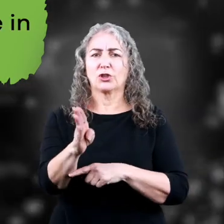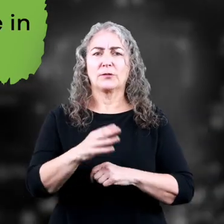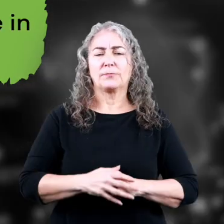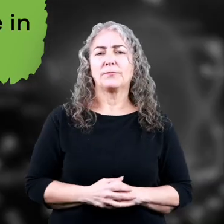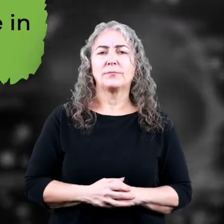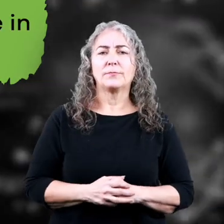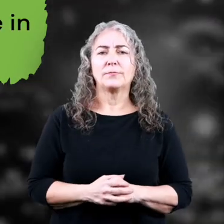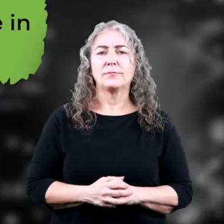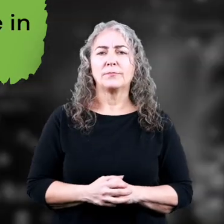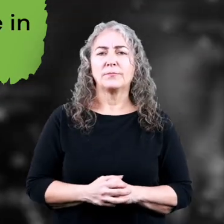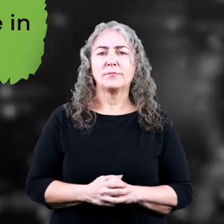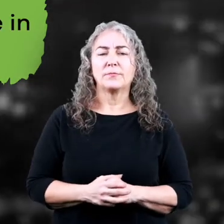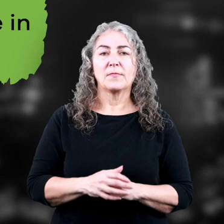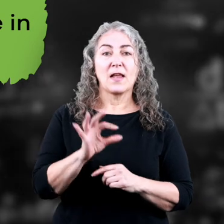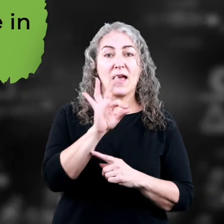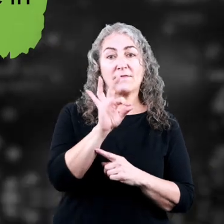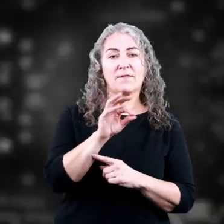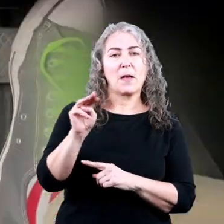speed or direction.